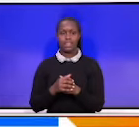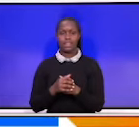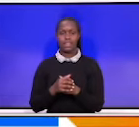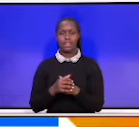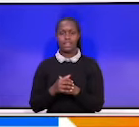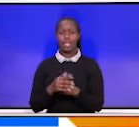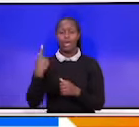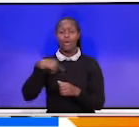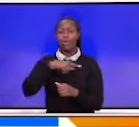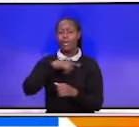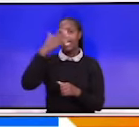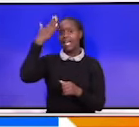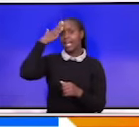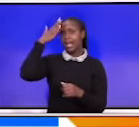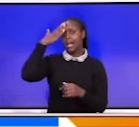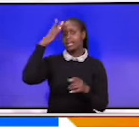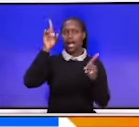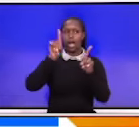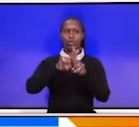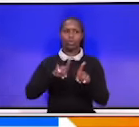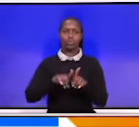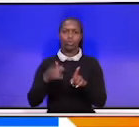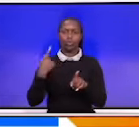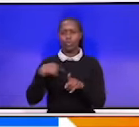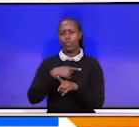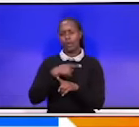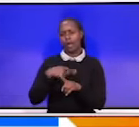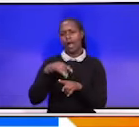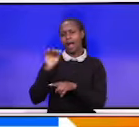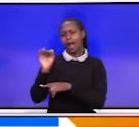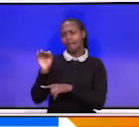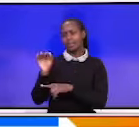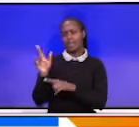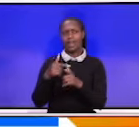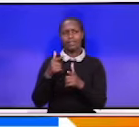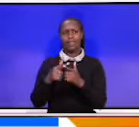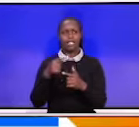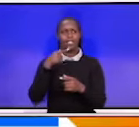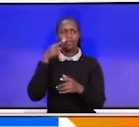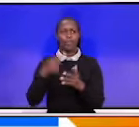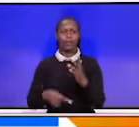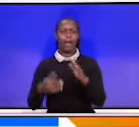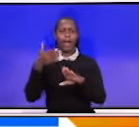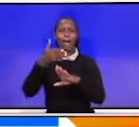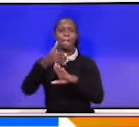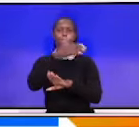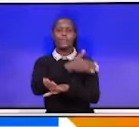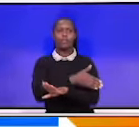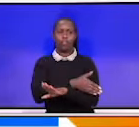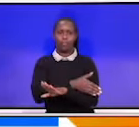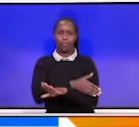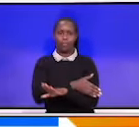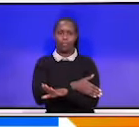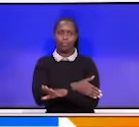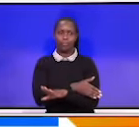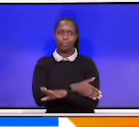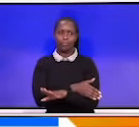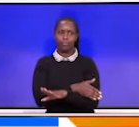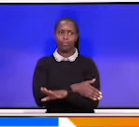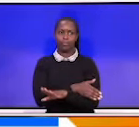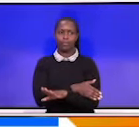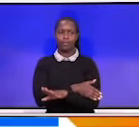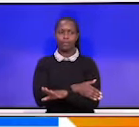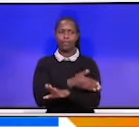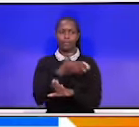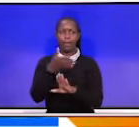We realized, and I was asking that I asked before I